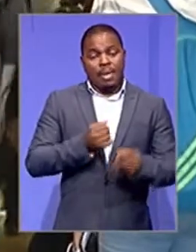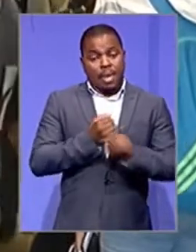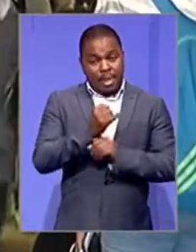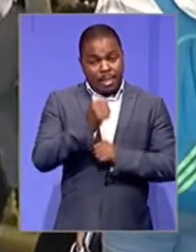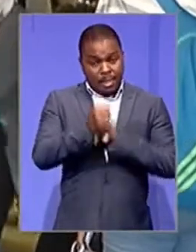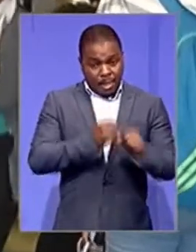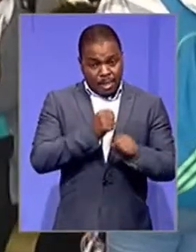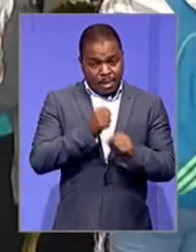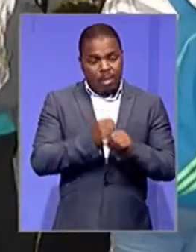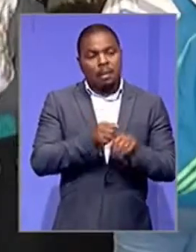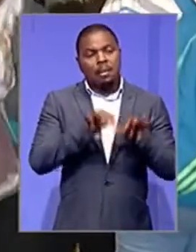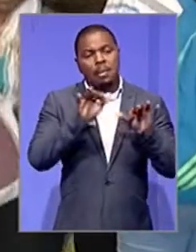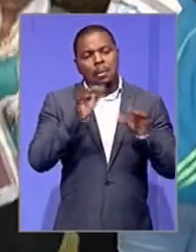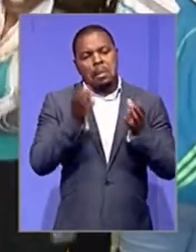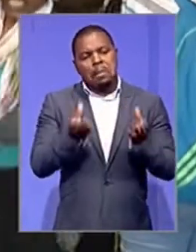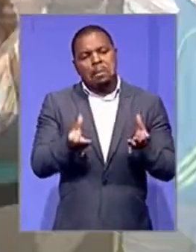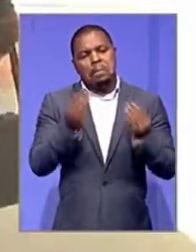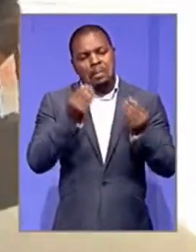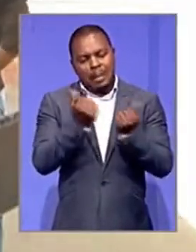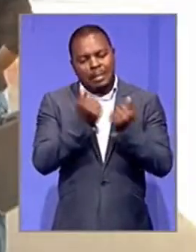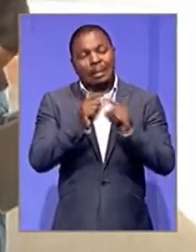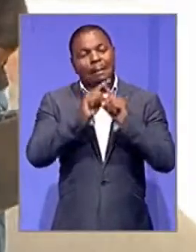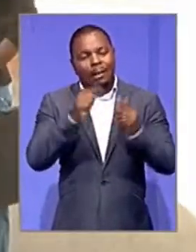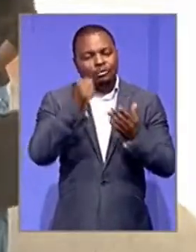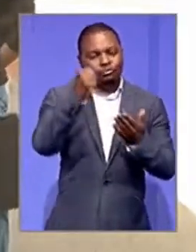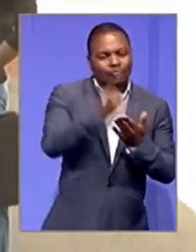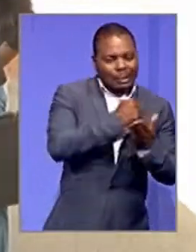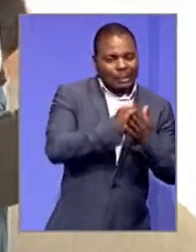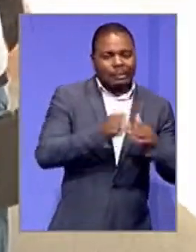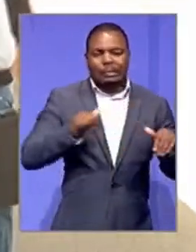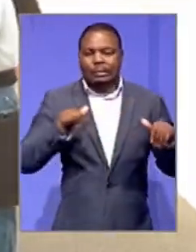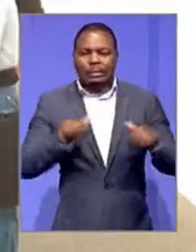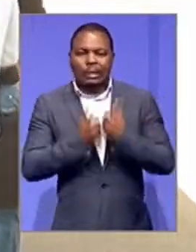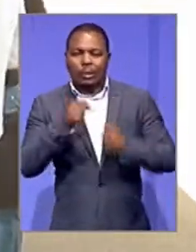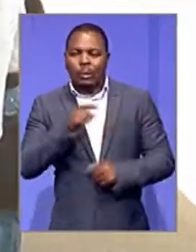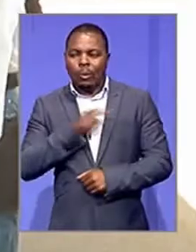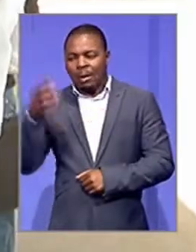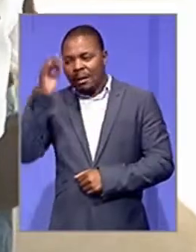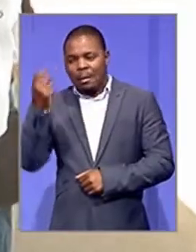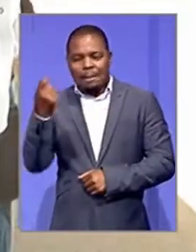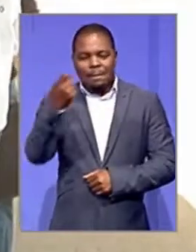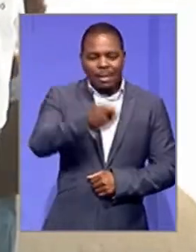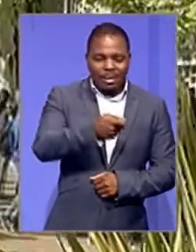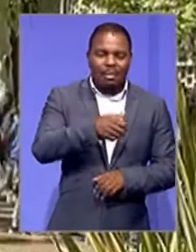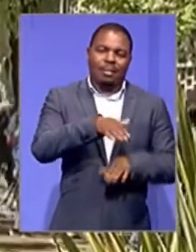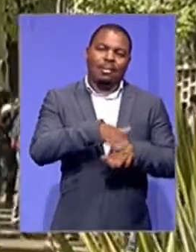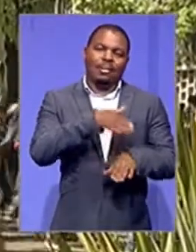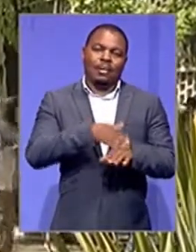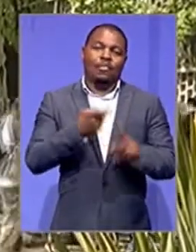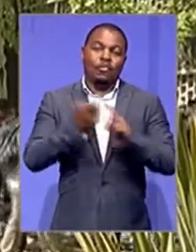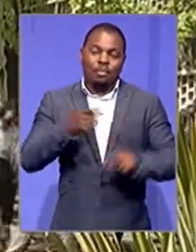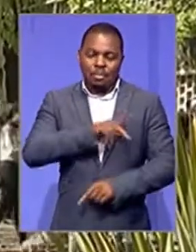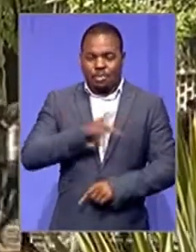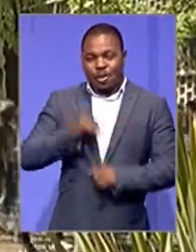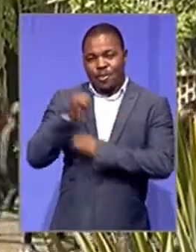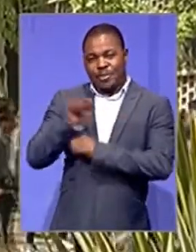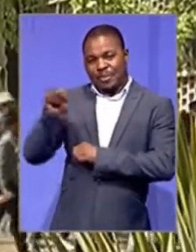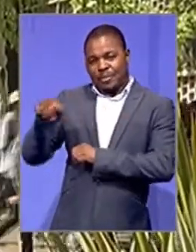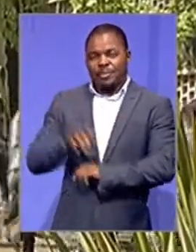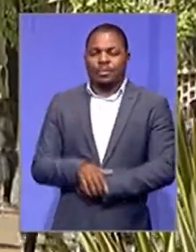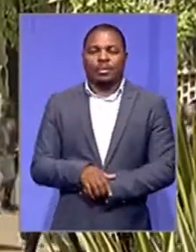a ba nnile le dikgwetlho tsa go ikwadisetsa matlole ka ntlha ya matlole a duetsweng thari kwa kantorong ya ga Tonakgolo. Go